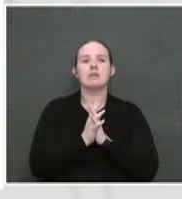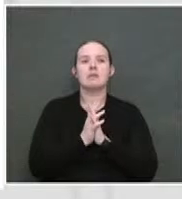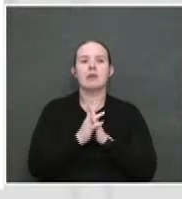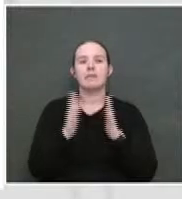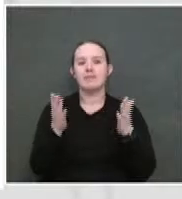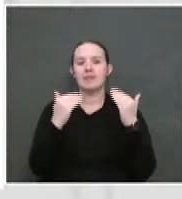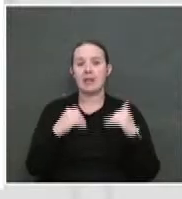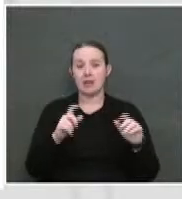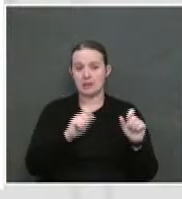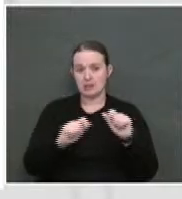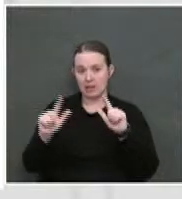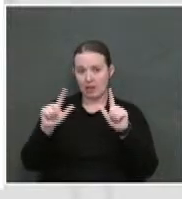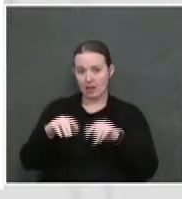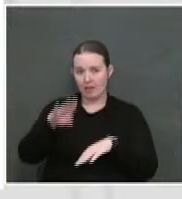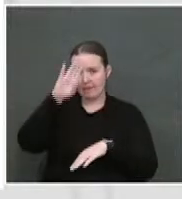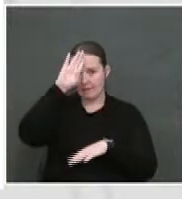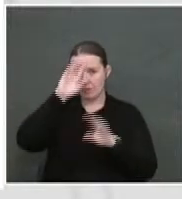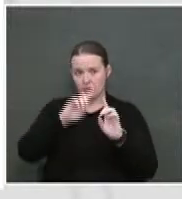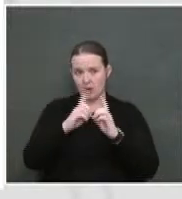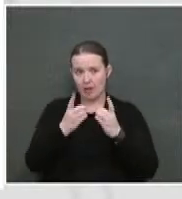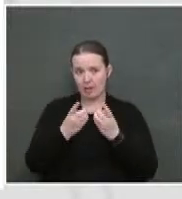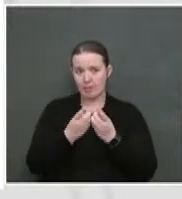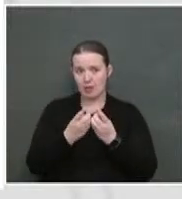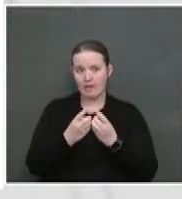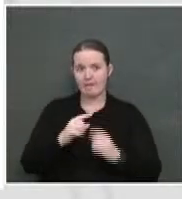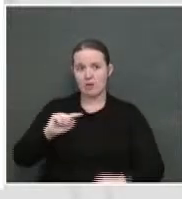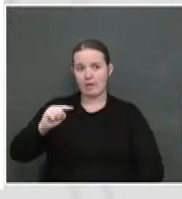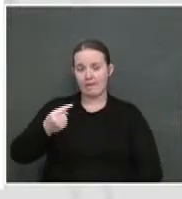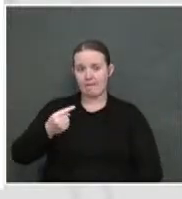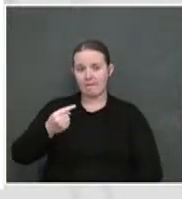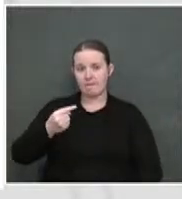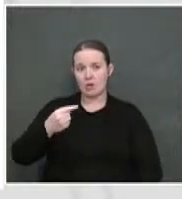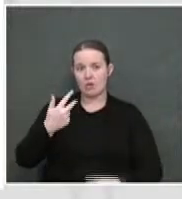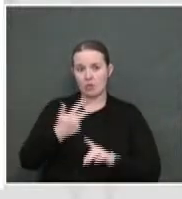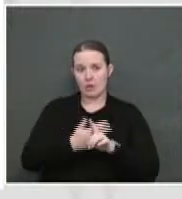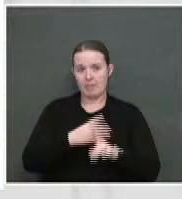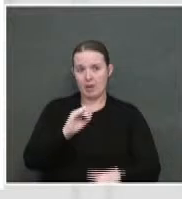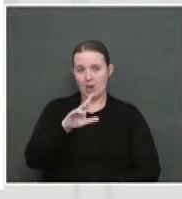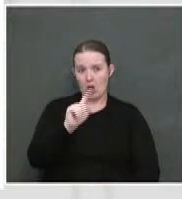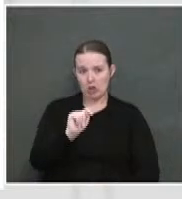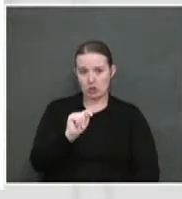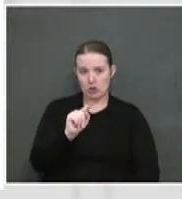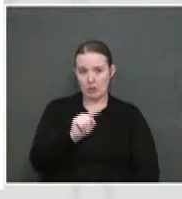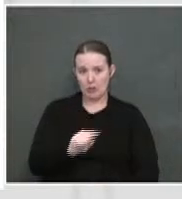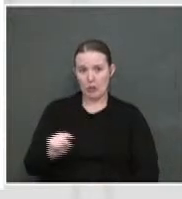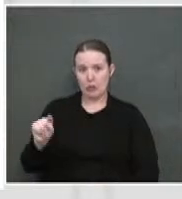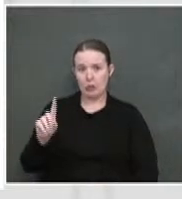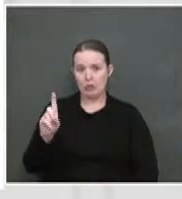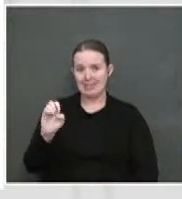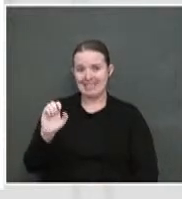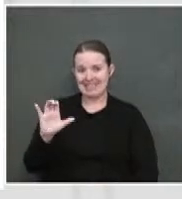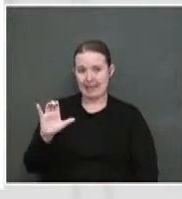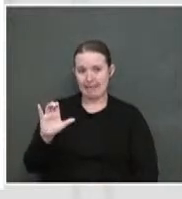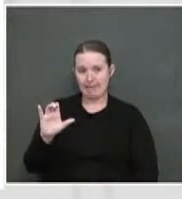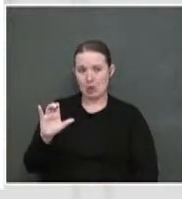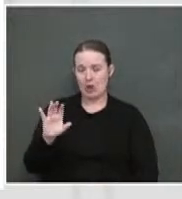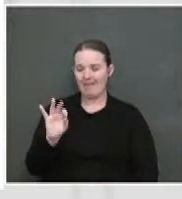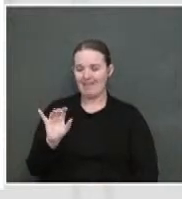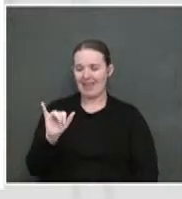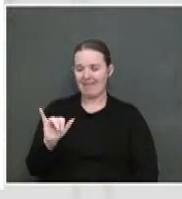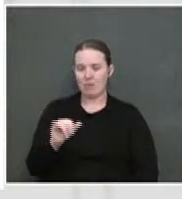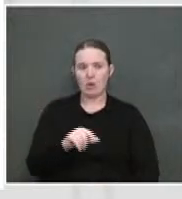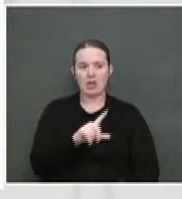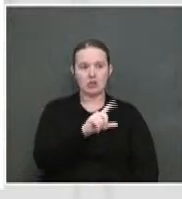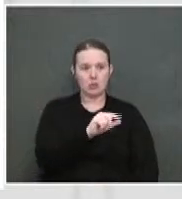Next slide is SAFD incidents for first quarter, and that's October through December of fiscal